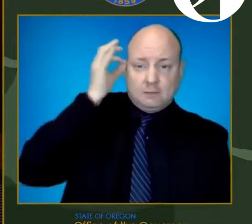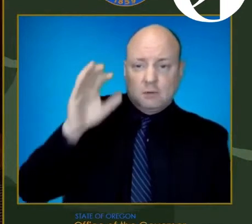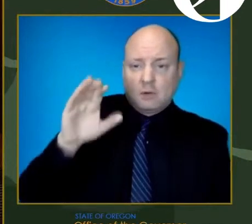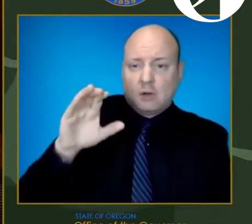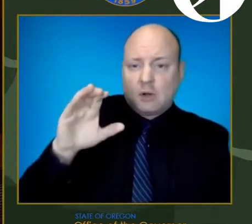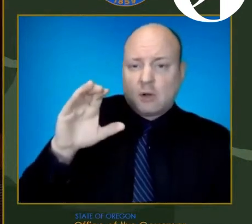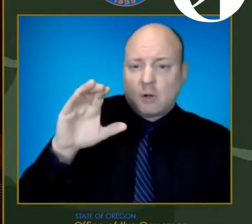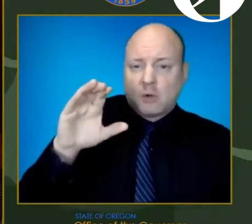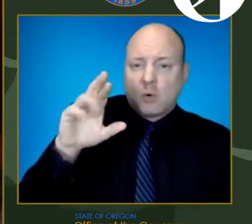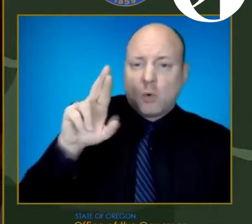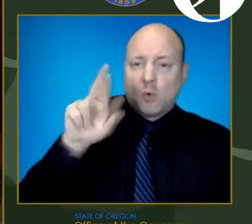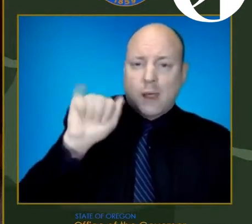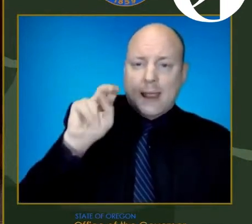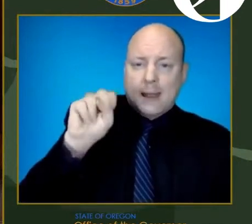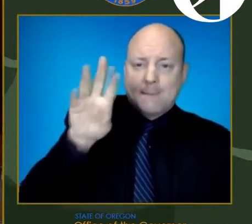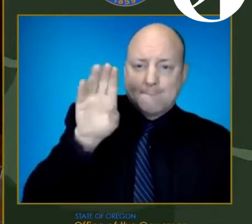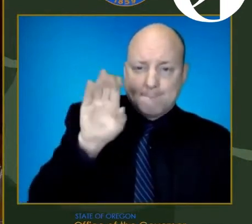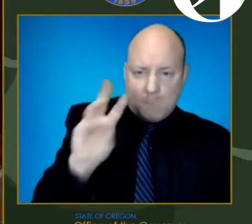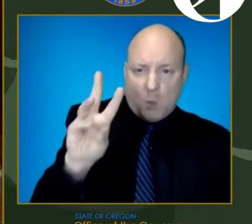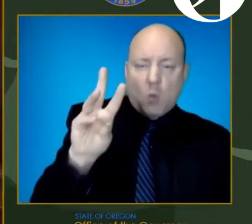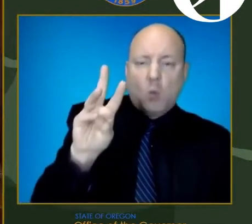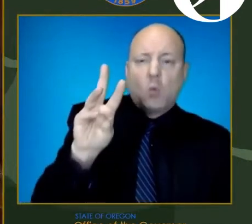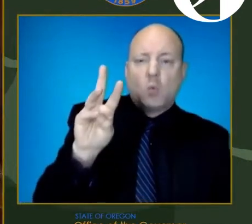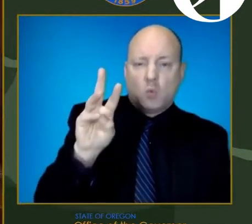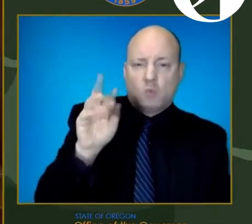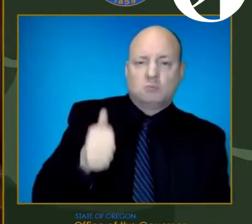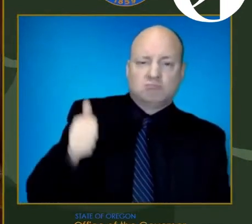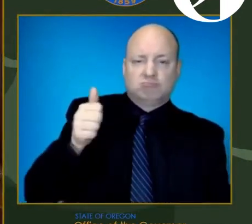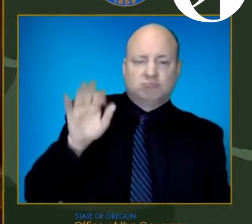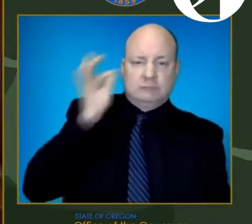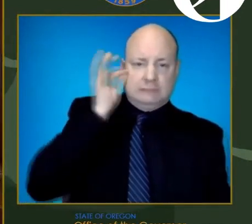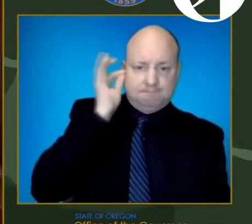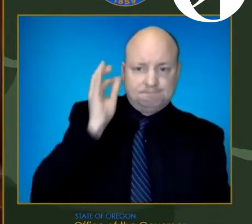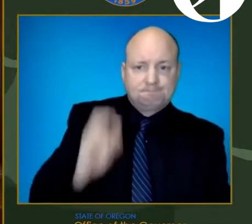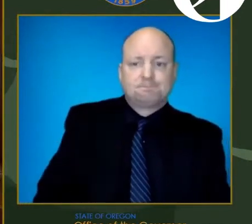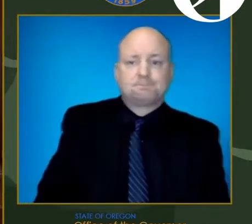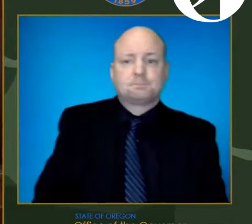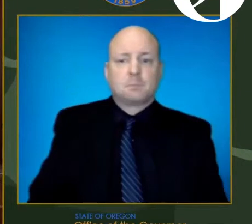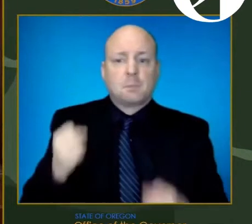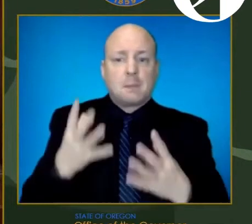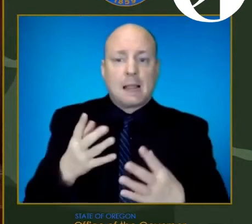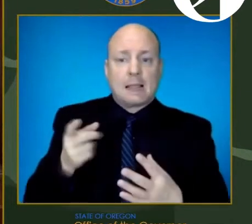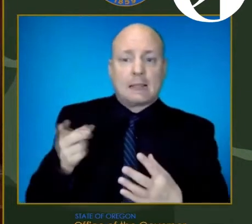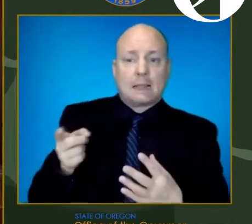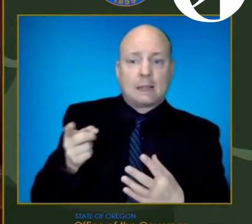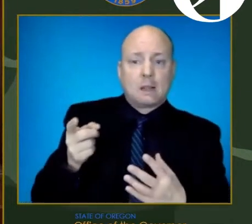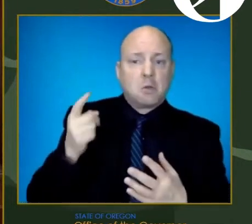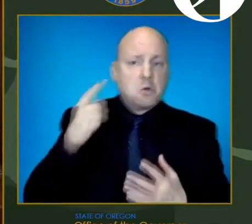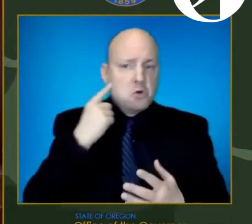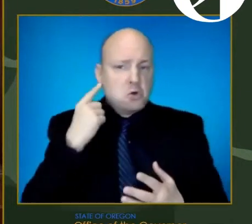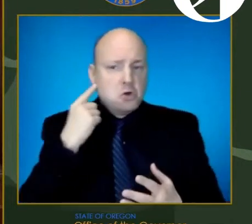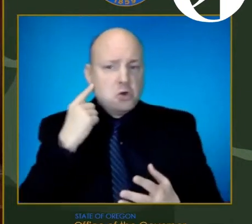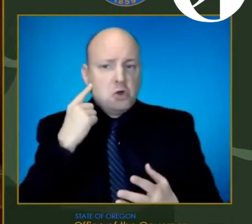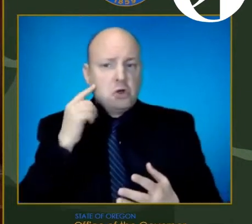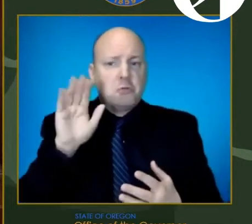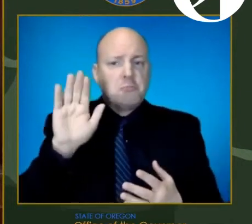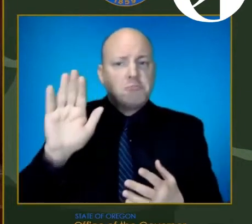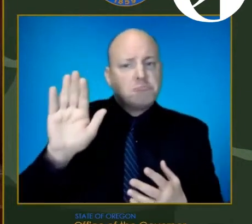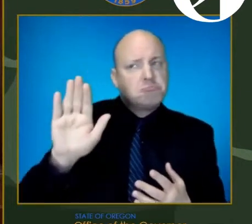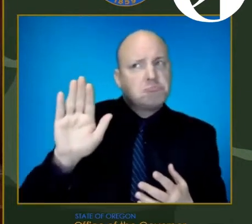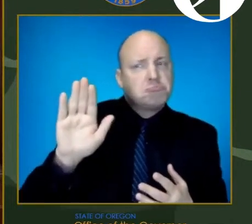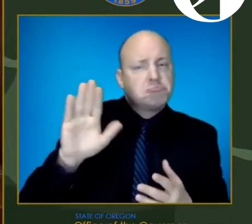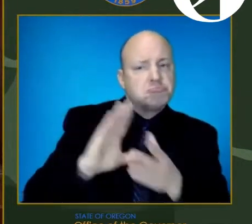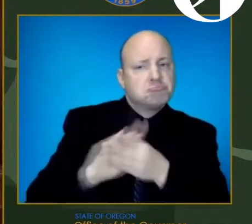Upper Mackenzie Fire and Rescue Department. Many of you likely know of Chief Rainbow's heroism, protecting